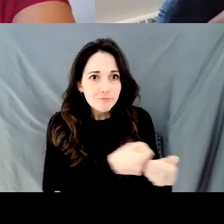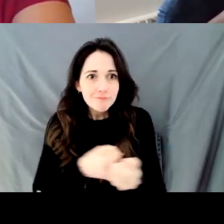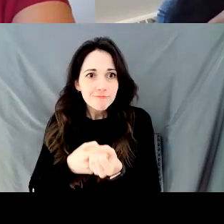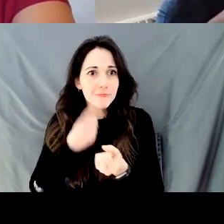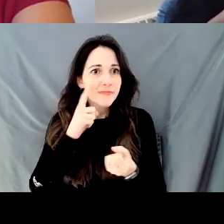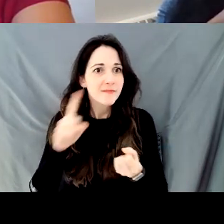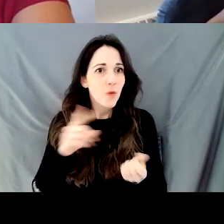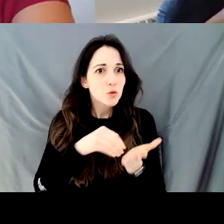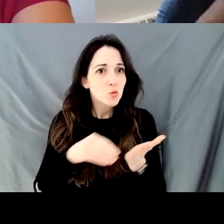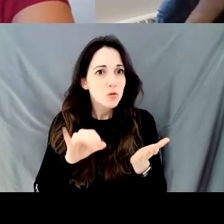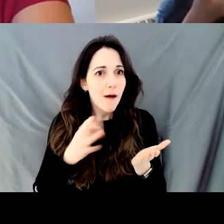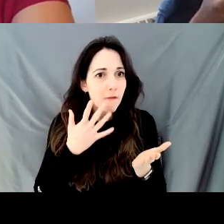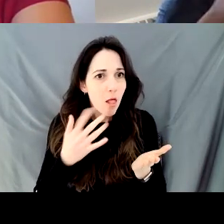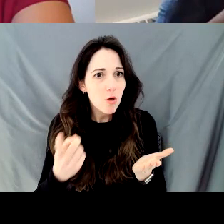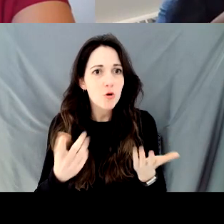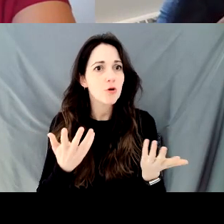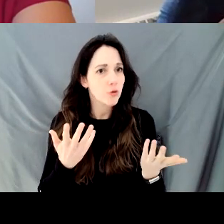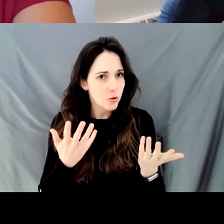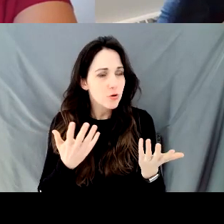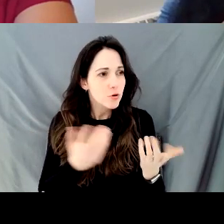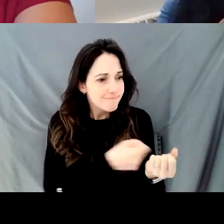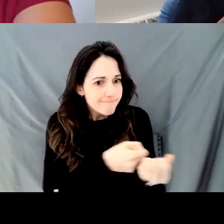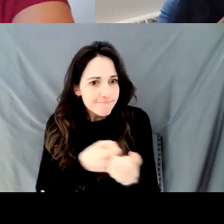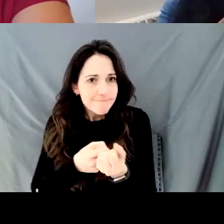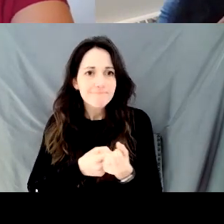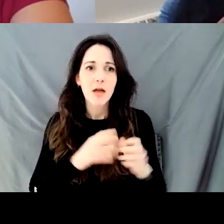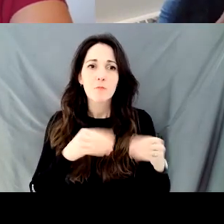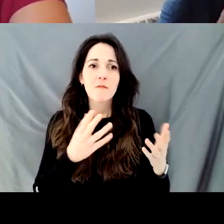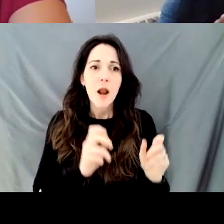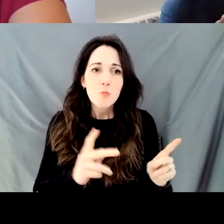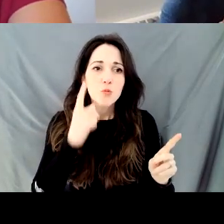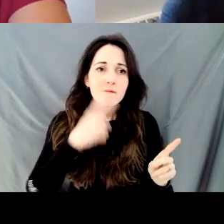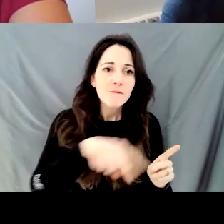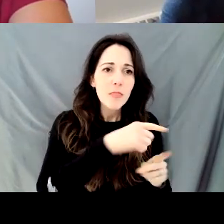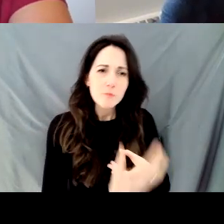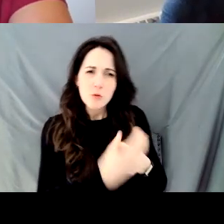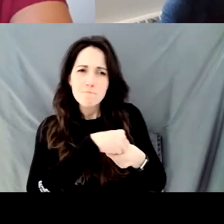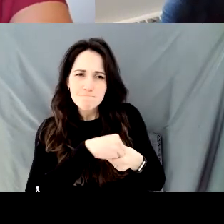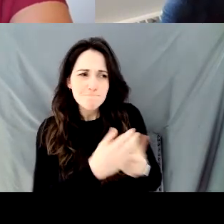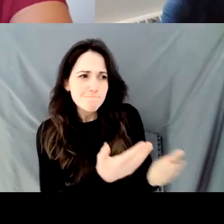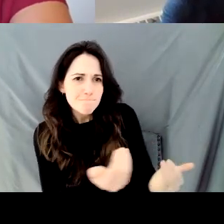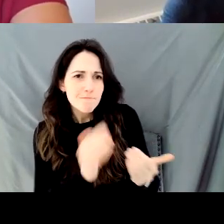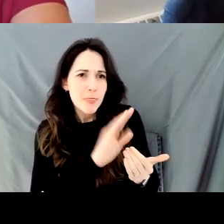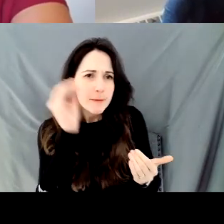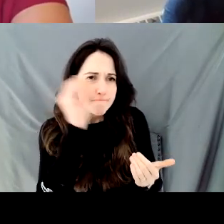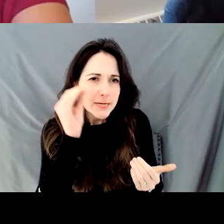get, you know, more of a voice for those students. I know that my students kind of know to relate to me because I have been in